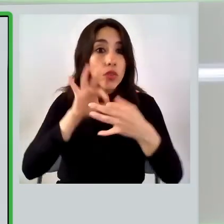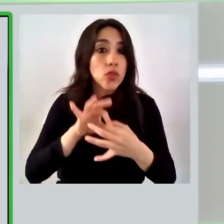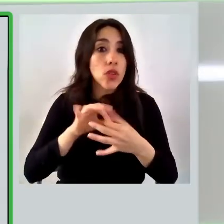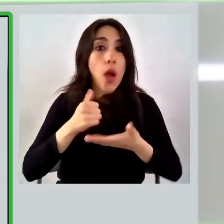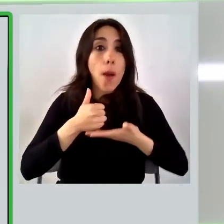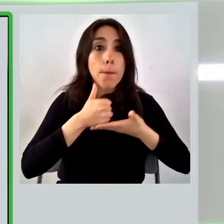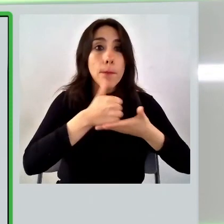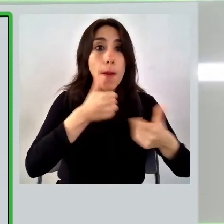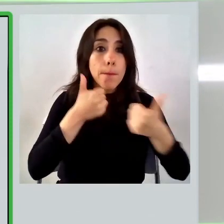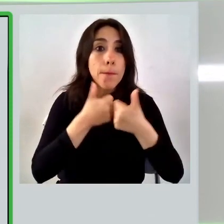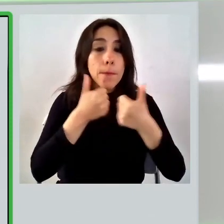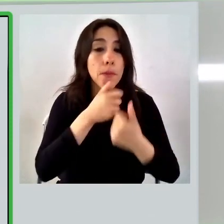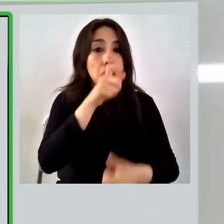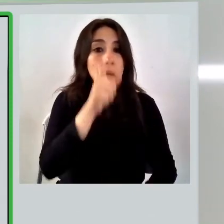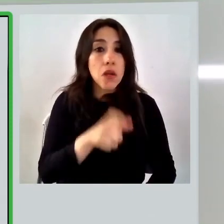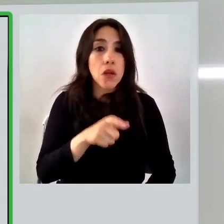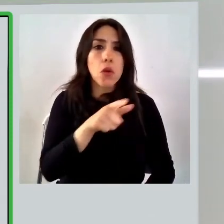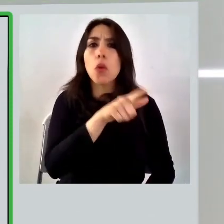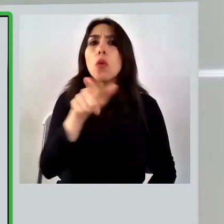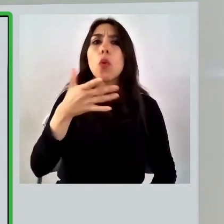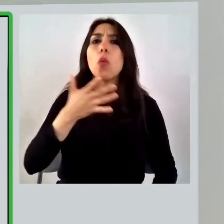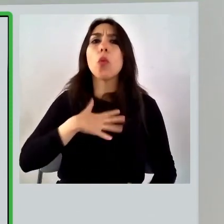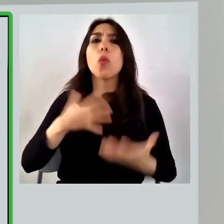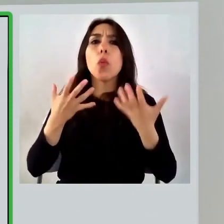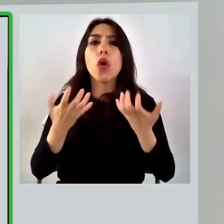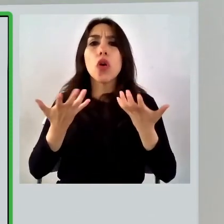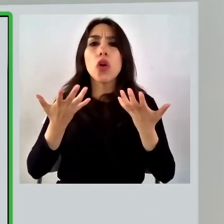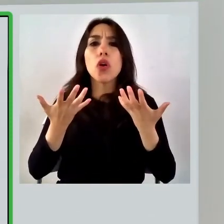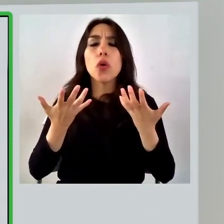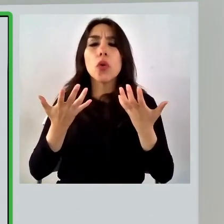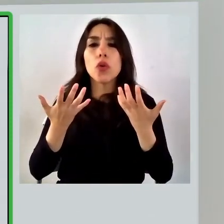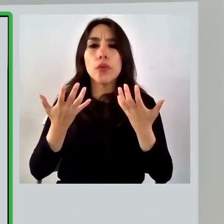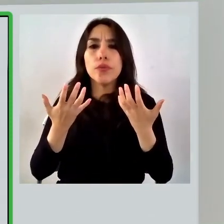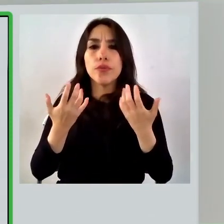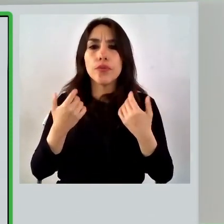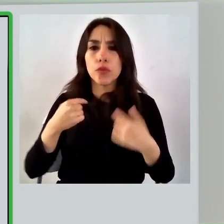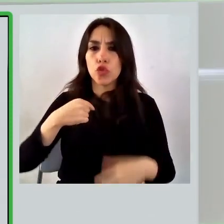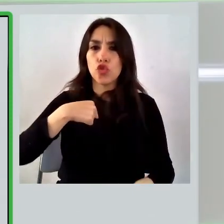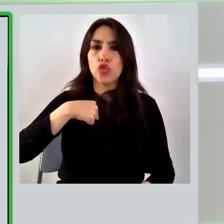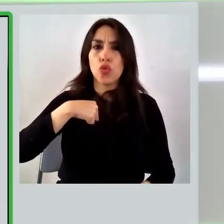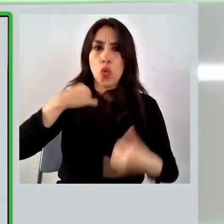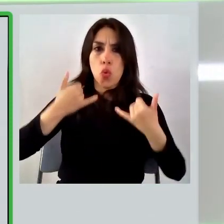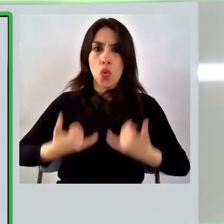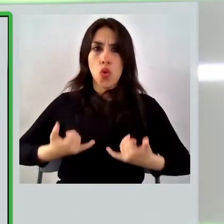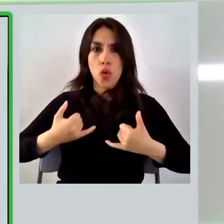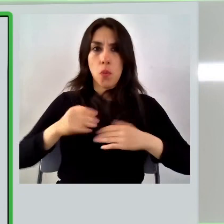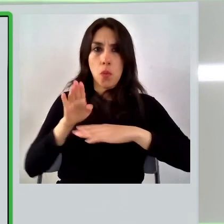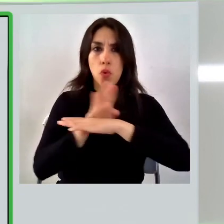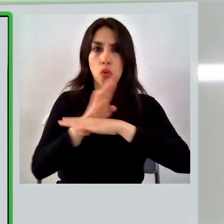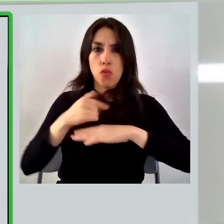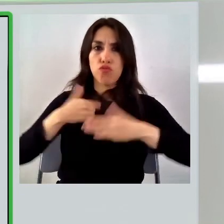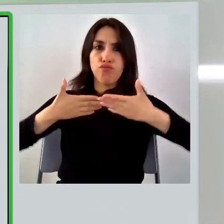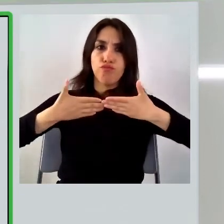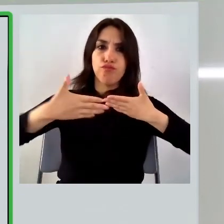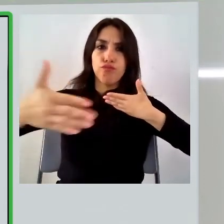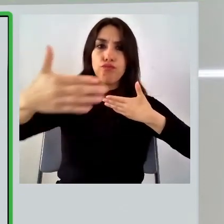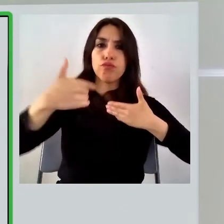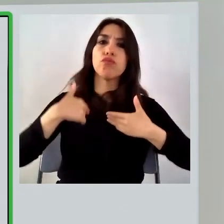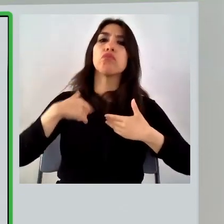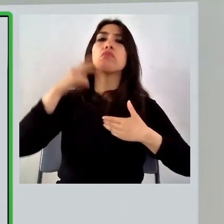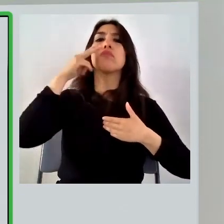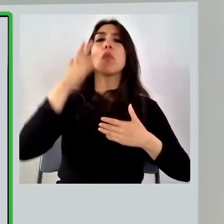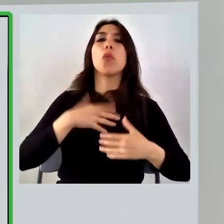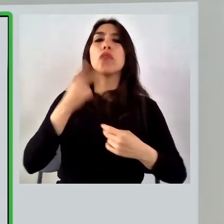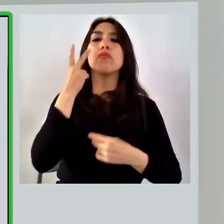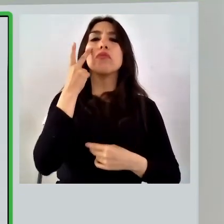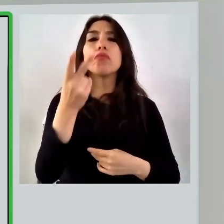aspire for senior leadership, that sort of thing? And the second is around the sense of confidence and belonging, the ability to give